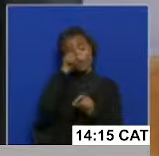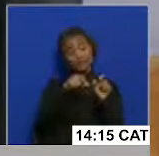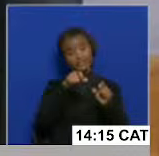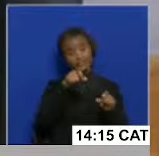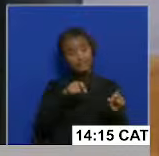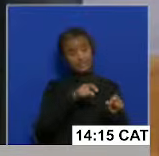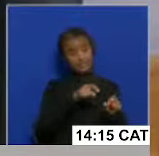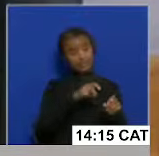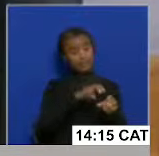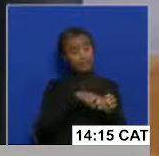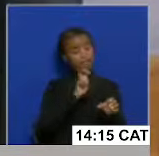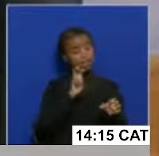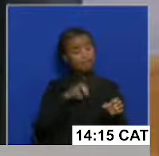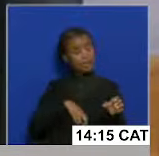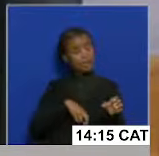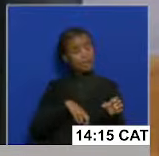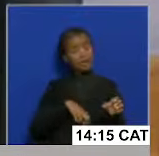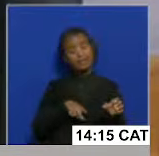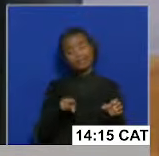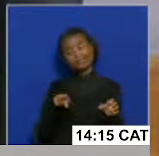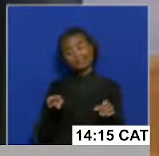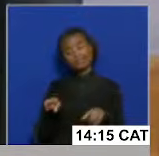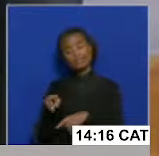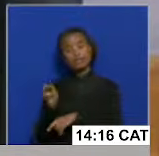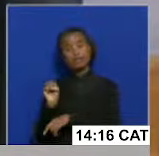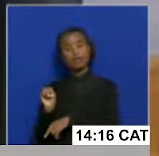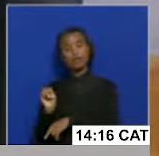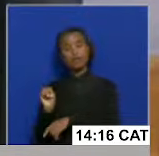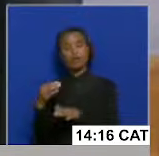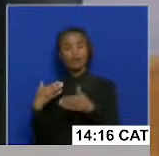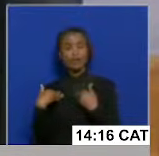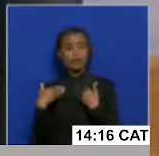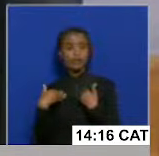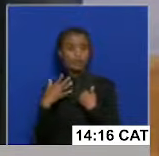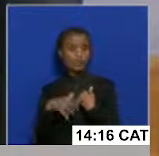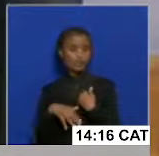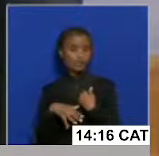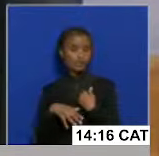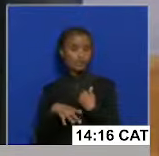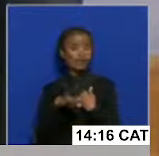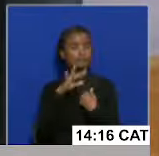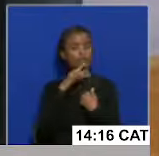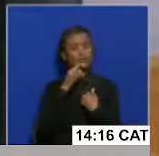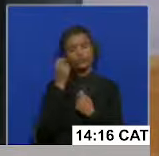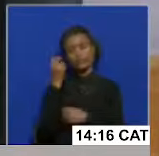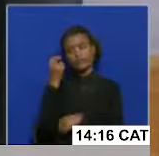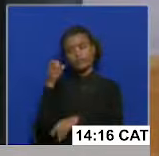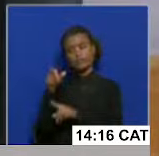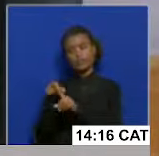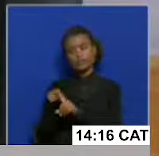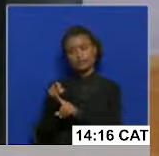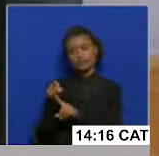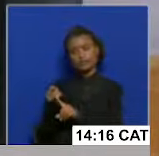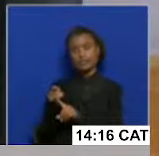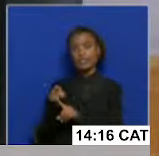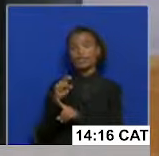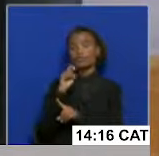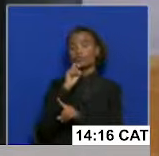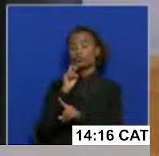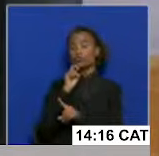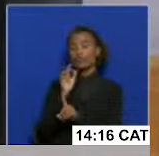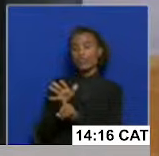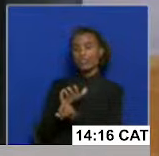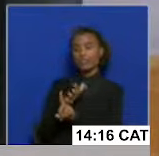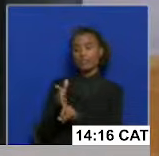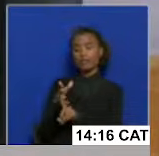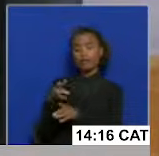find someone that would corruptly bring this case to an end. That's